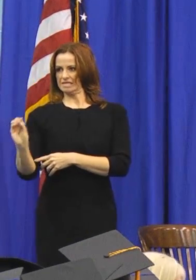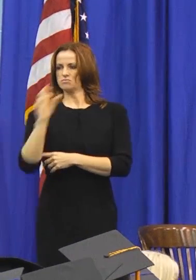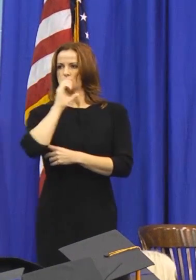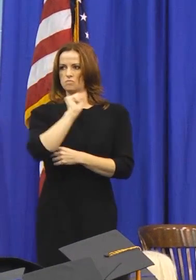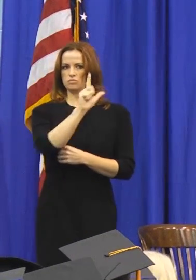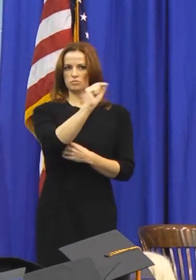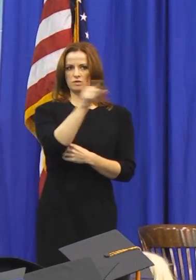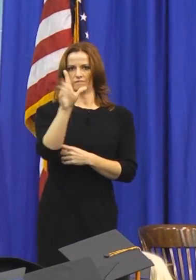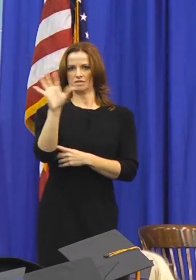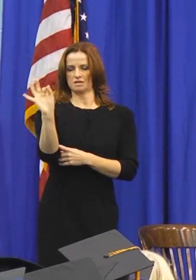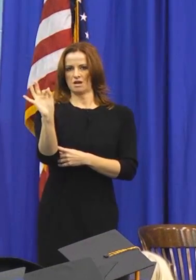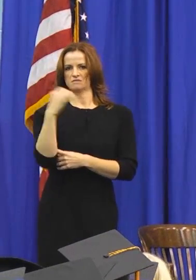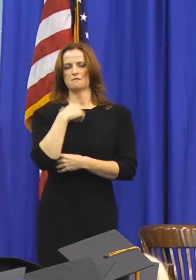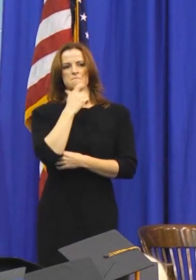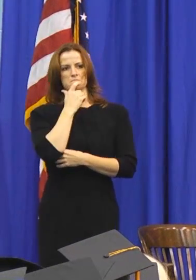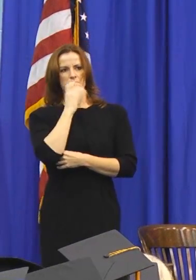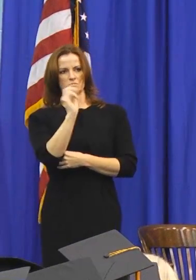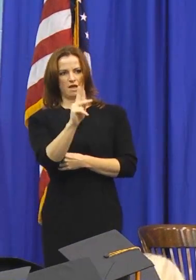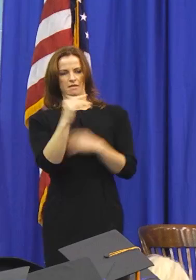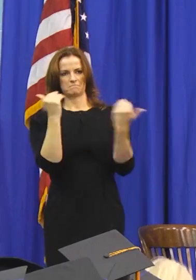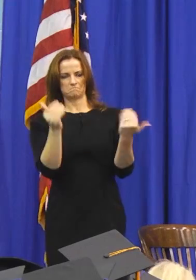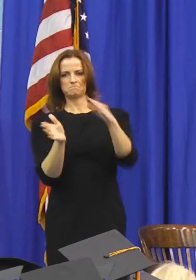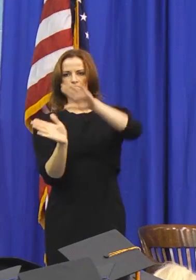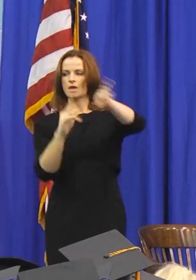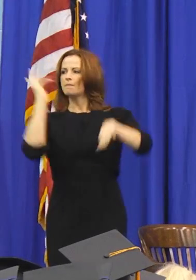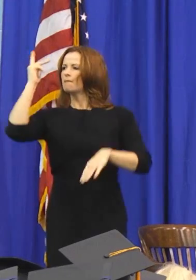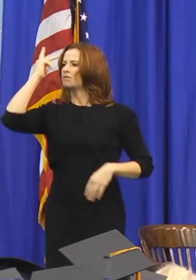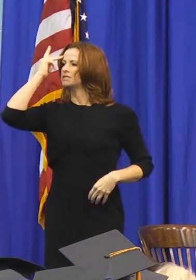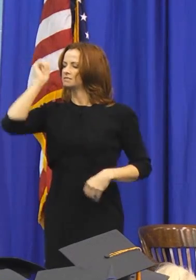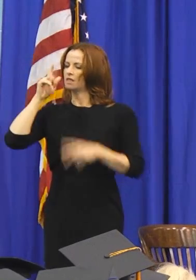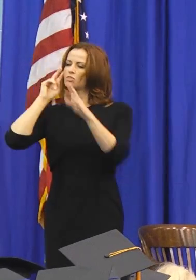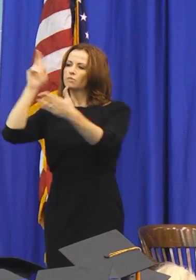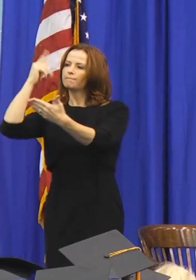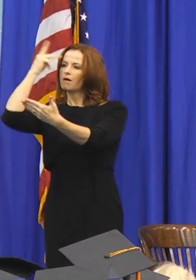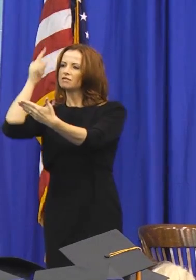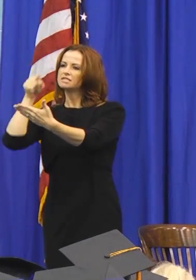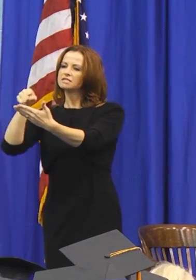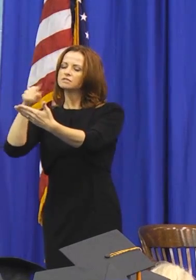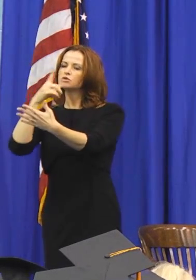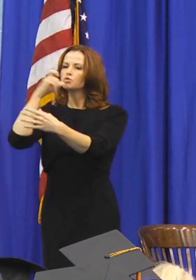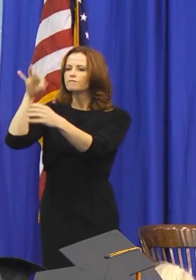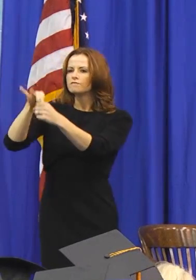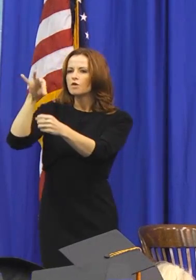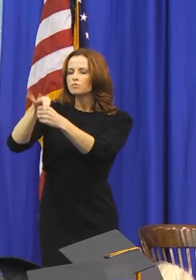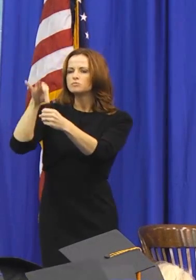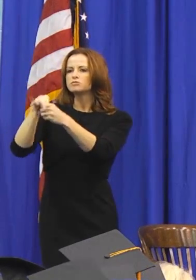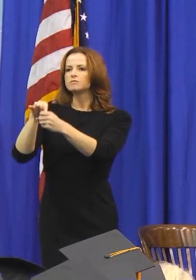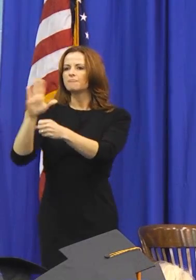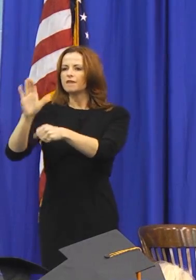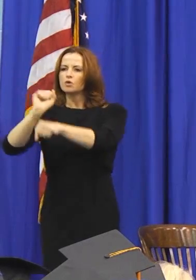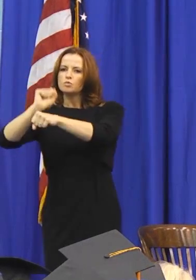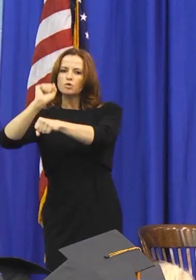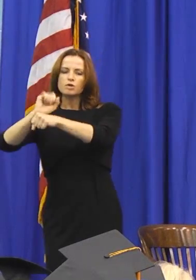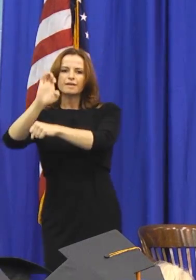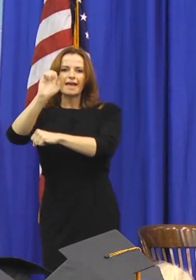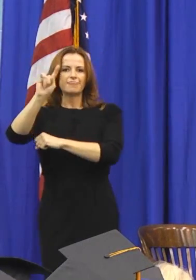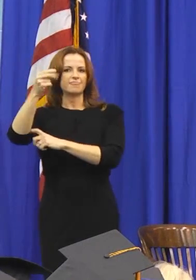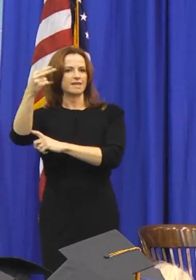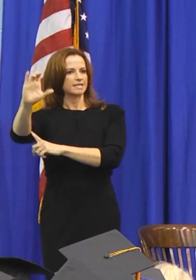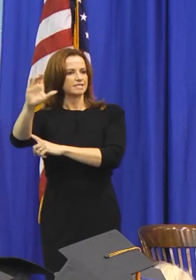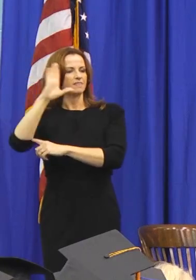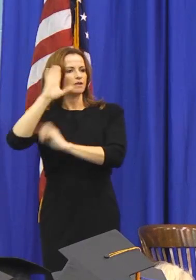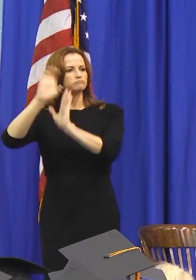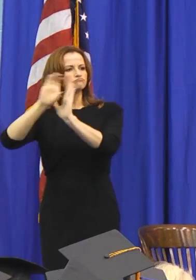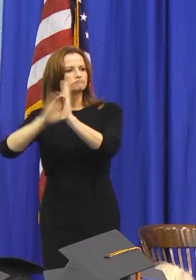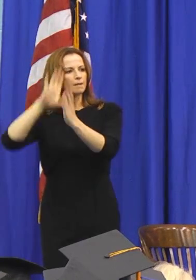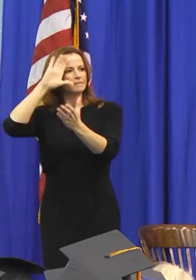politics, the voting populace, the workforce, the moral standards that we will have, the protections of our freedoms and our